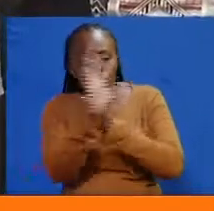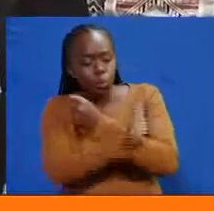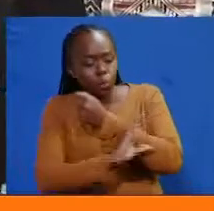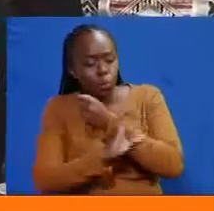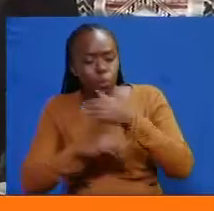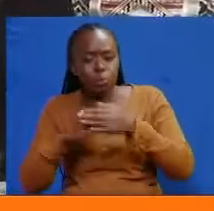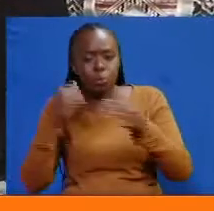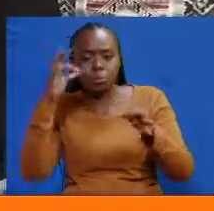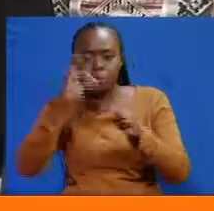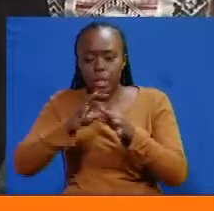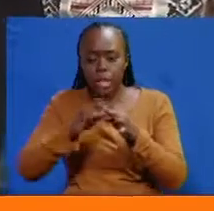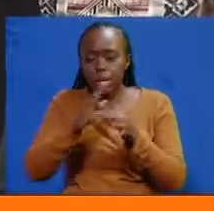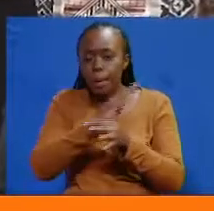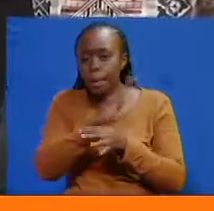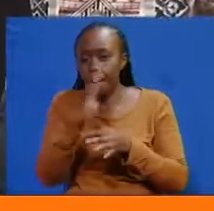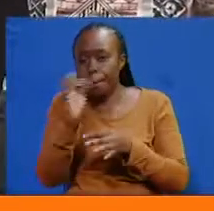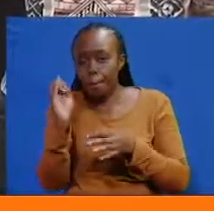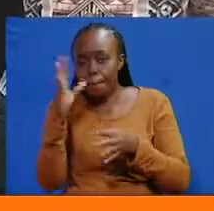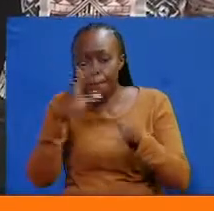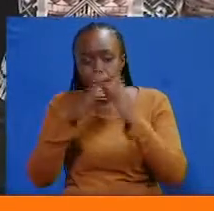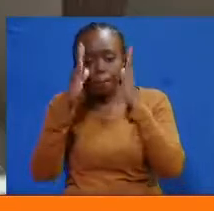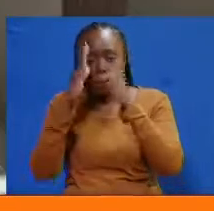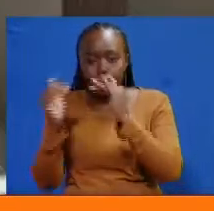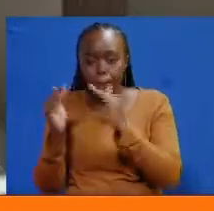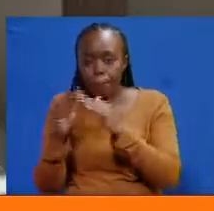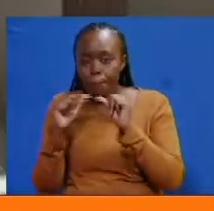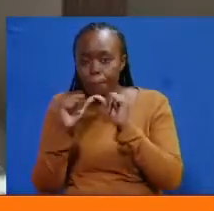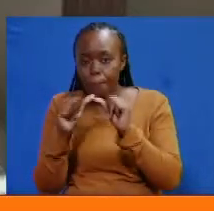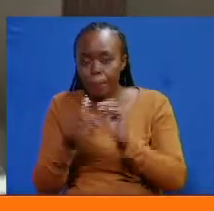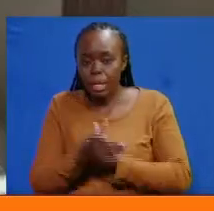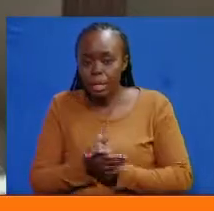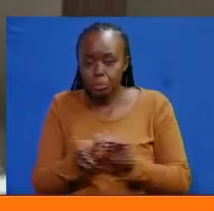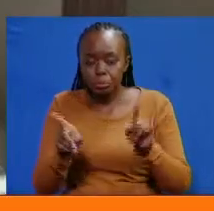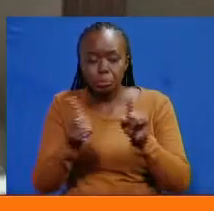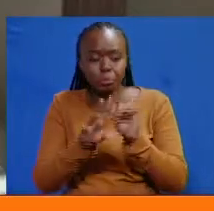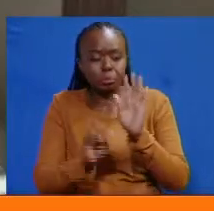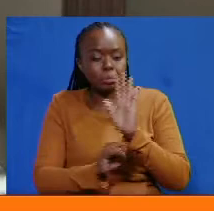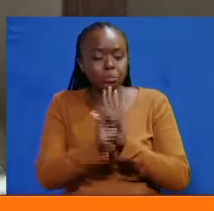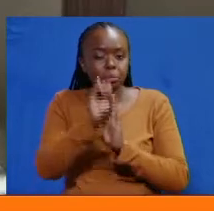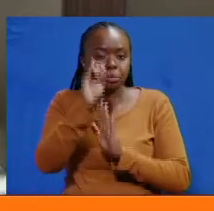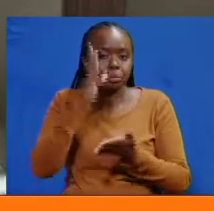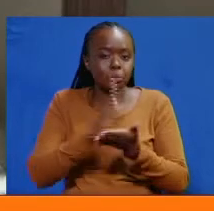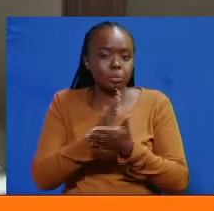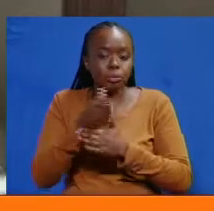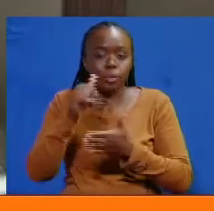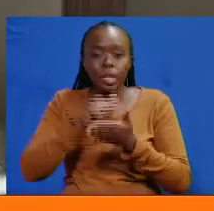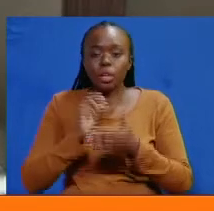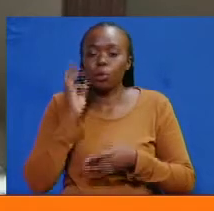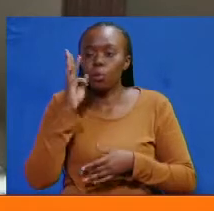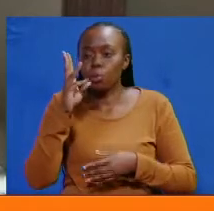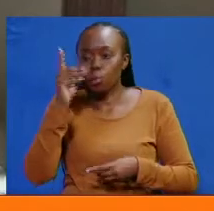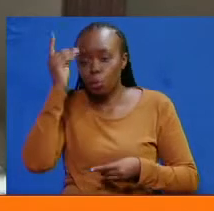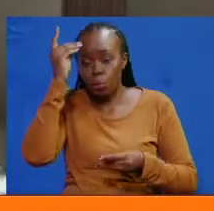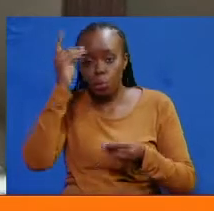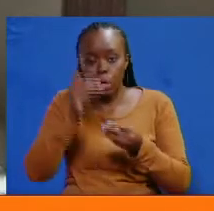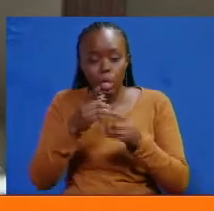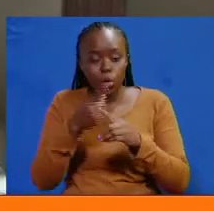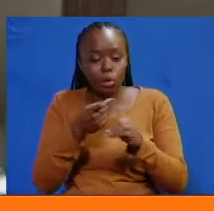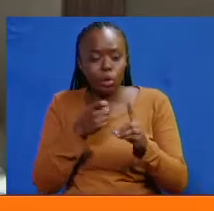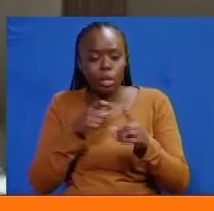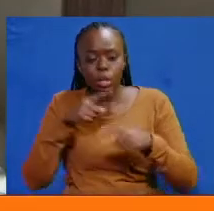on the BBI bill in the county assemblies. Actually, we have been proven right. That was our decision from the